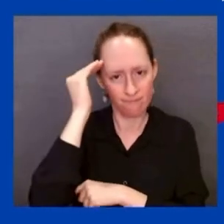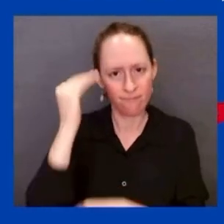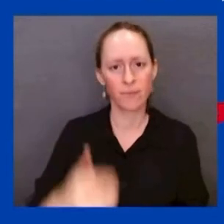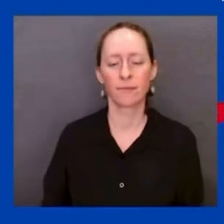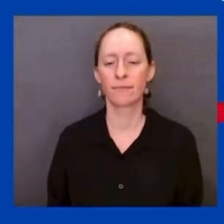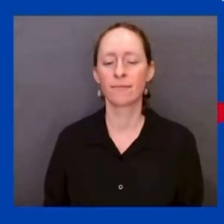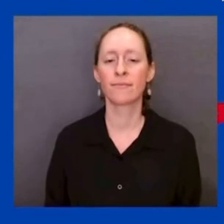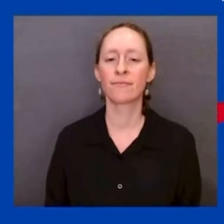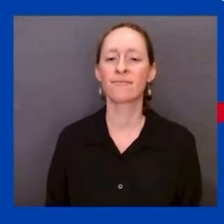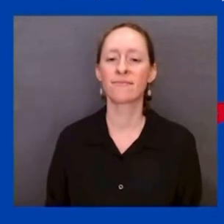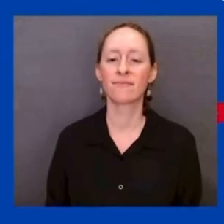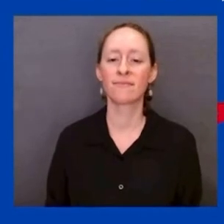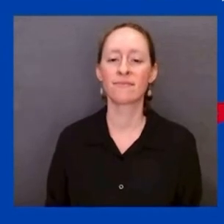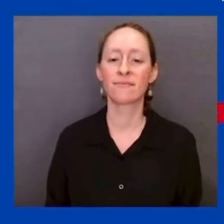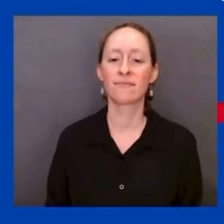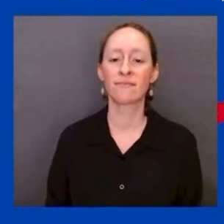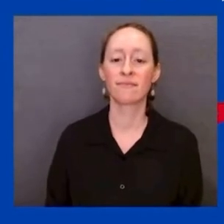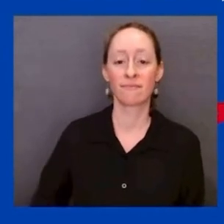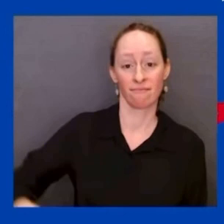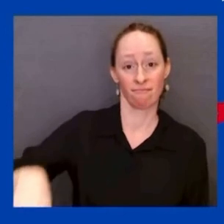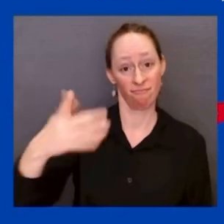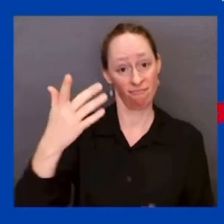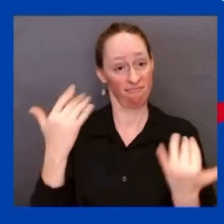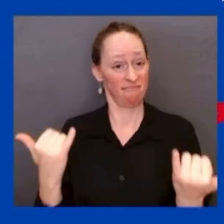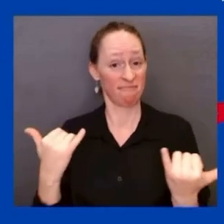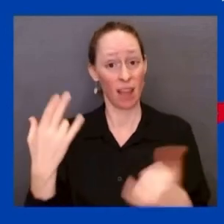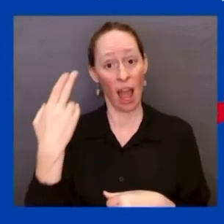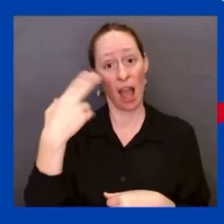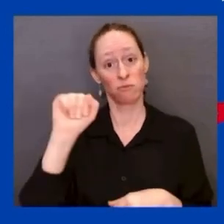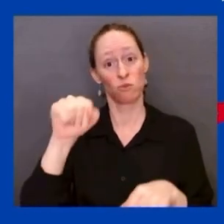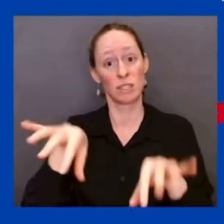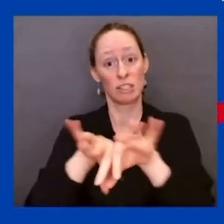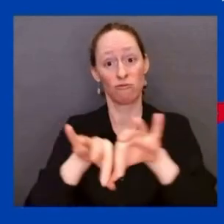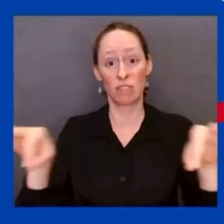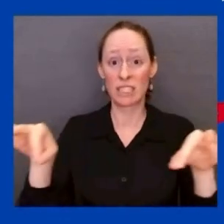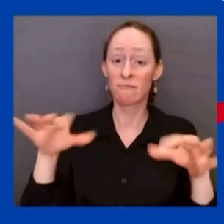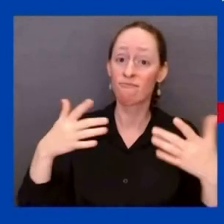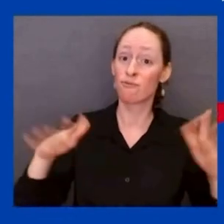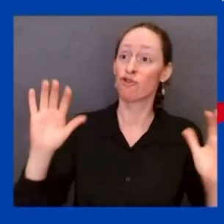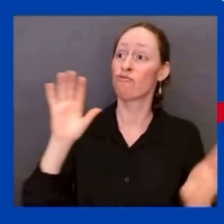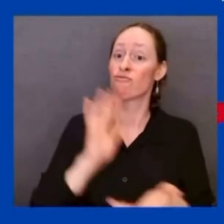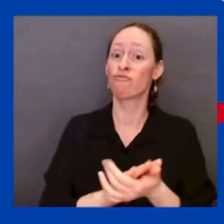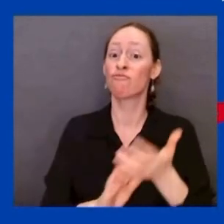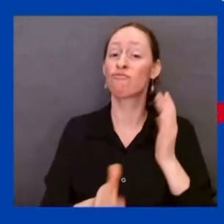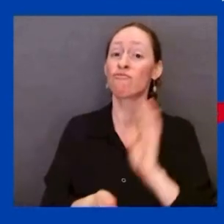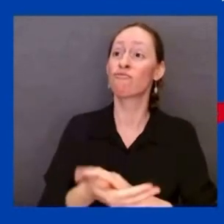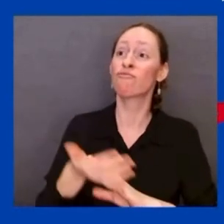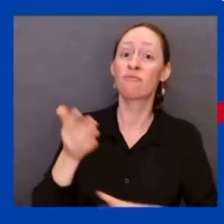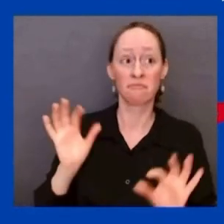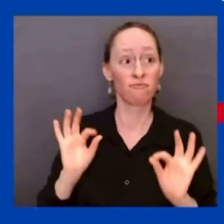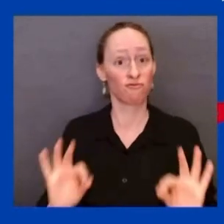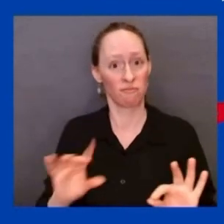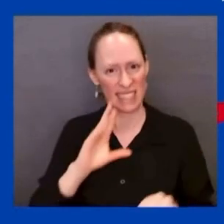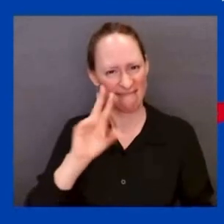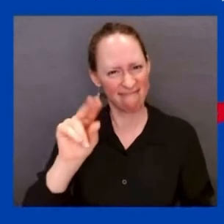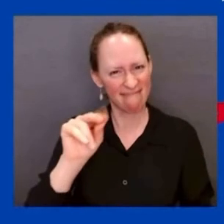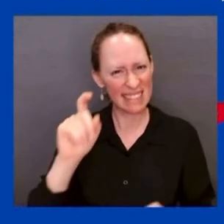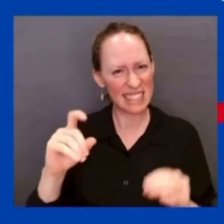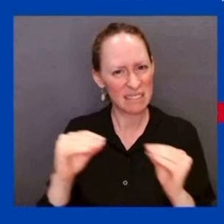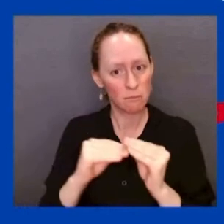great career. But that doesn't mean that the only pathway to success is a four-year college